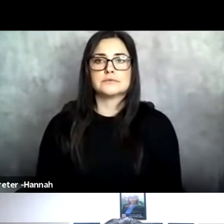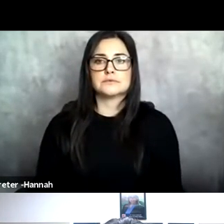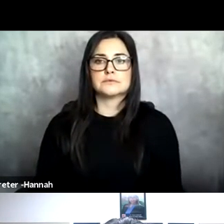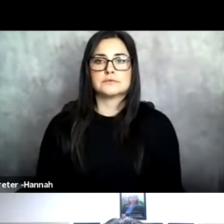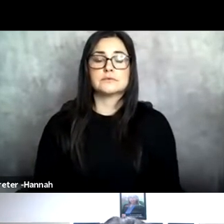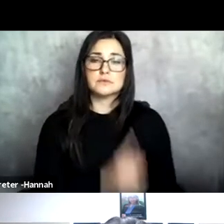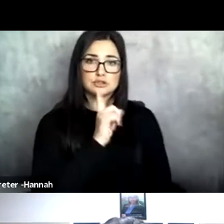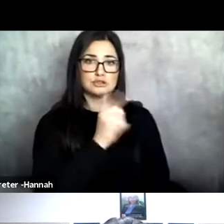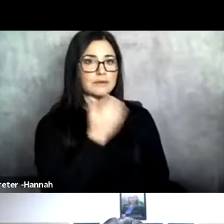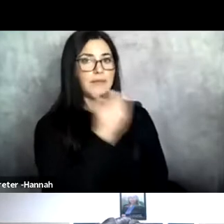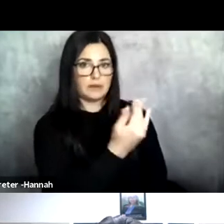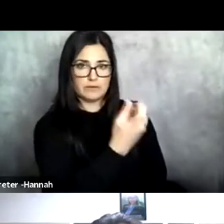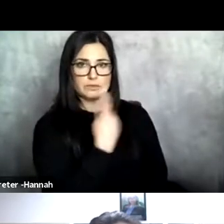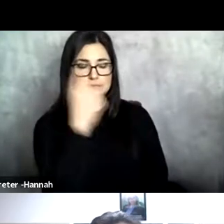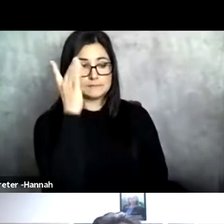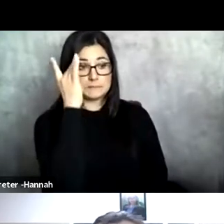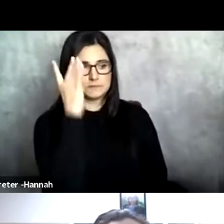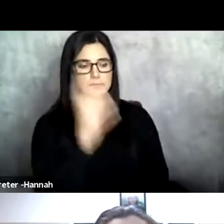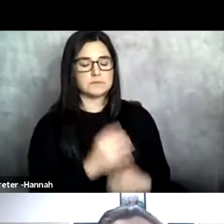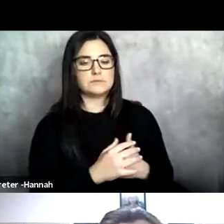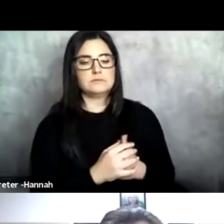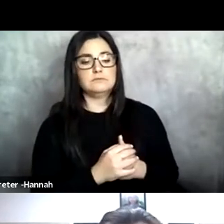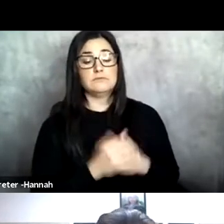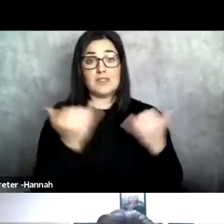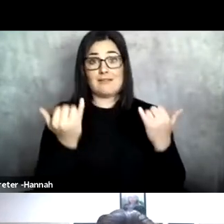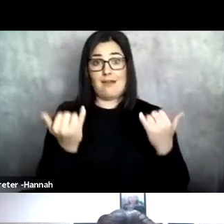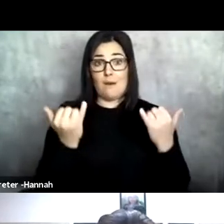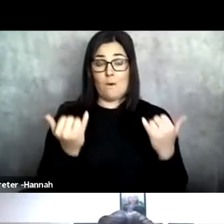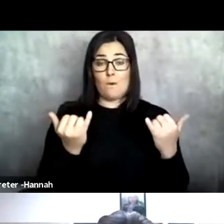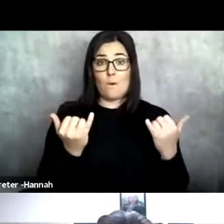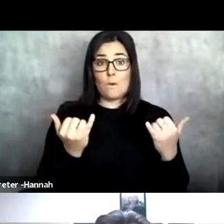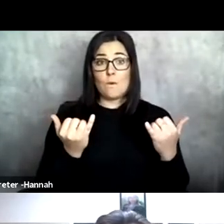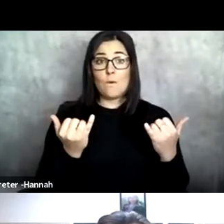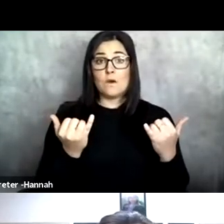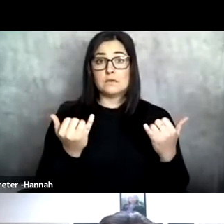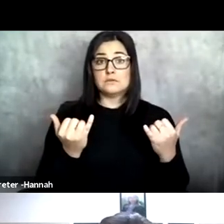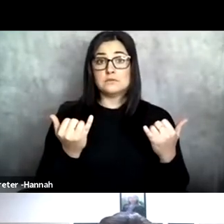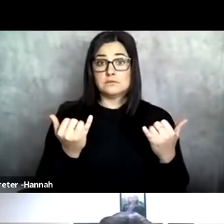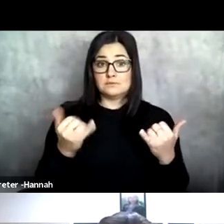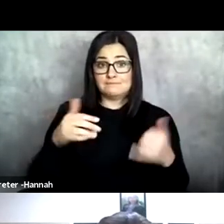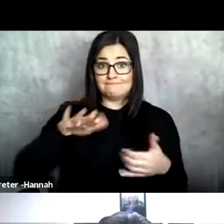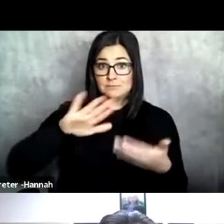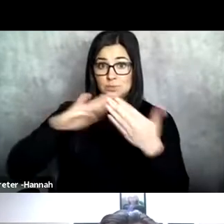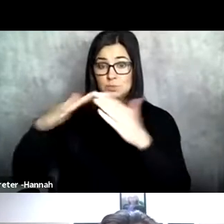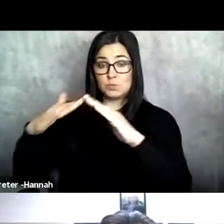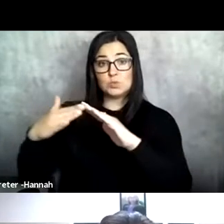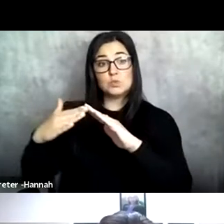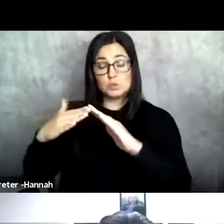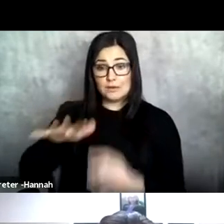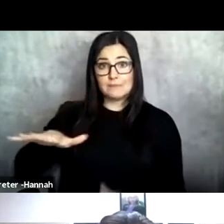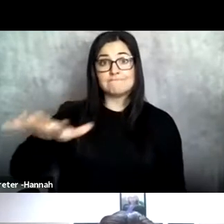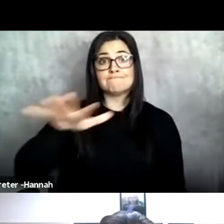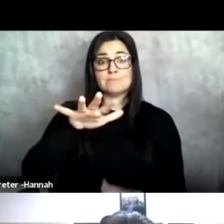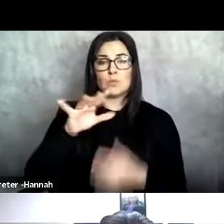Sure. Thank you. Thank you for that question. Right. As of right now, I think the only efforts that I know that are really being made is around the incarcerated student